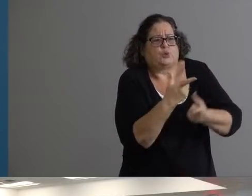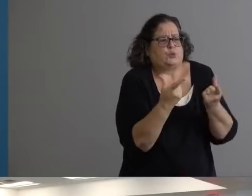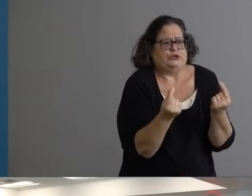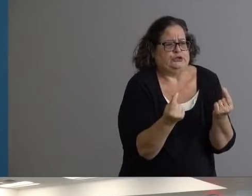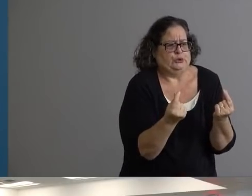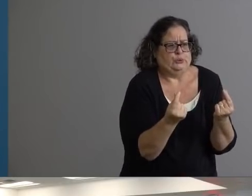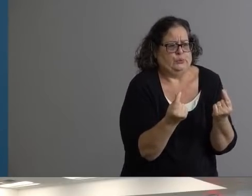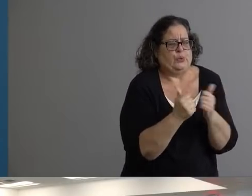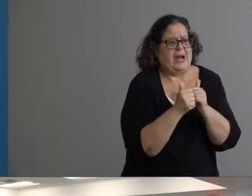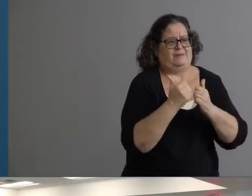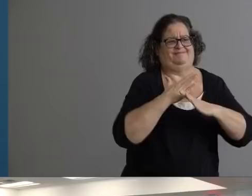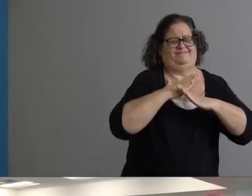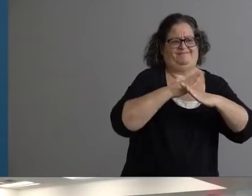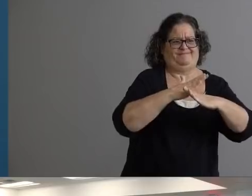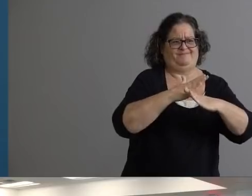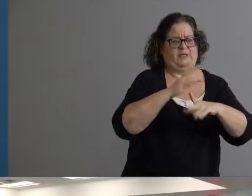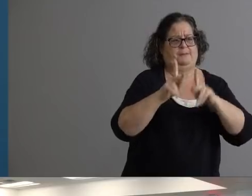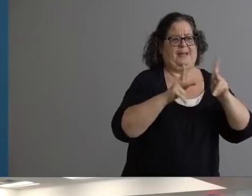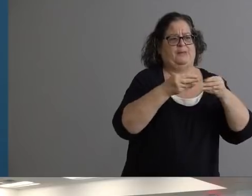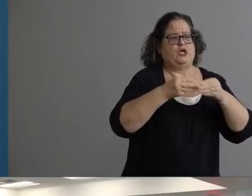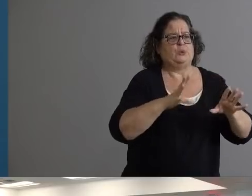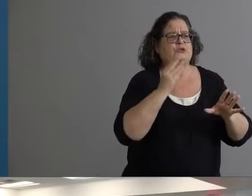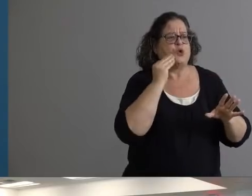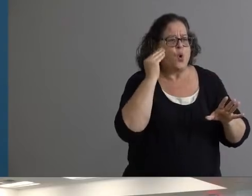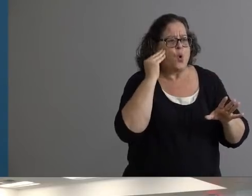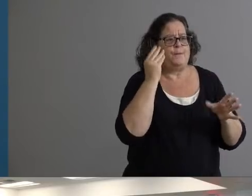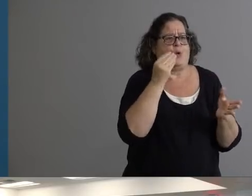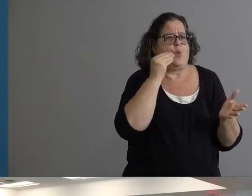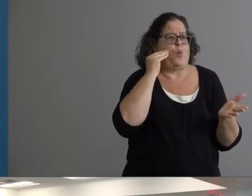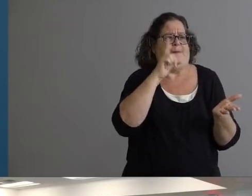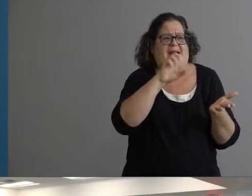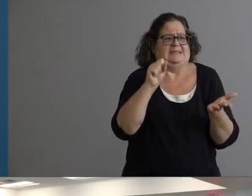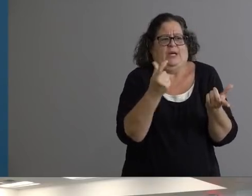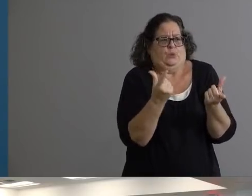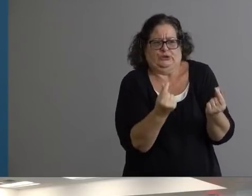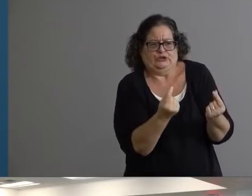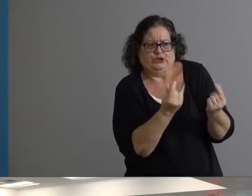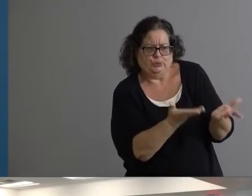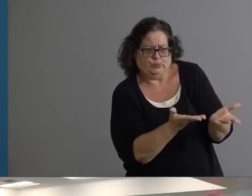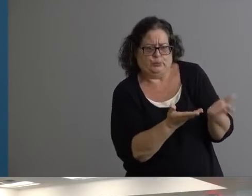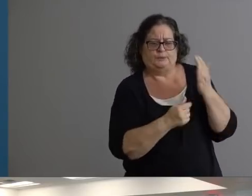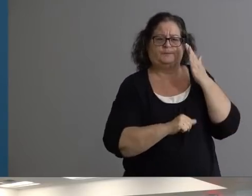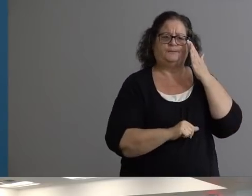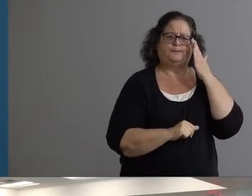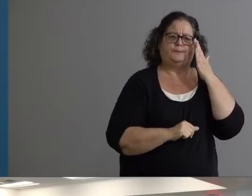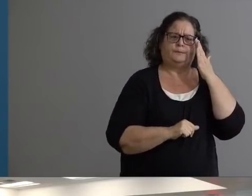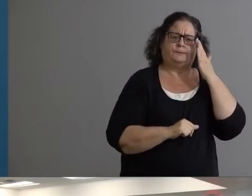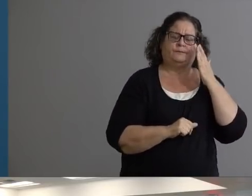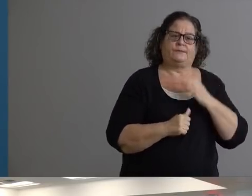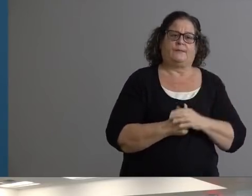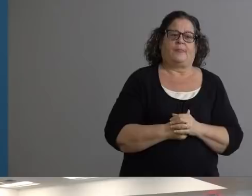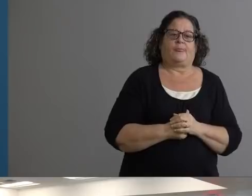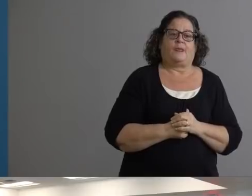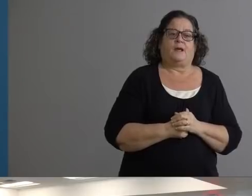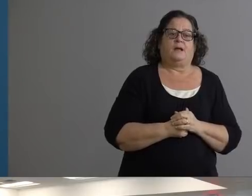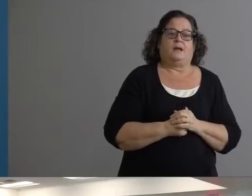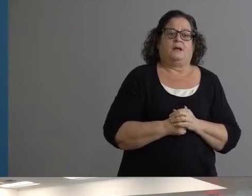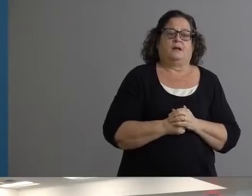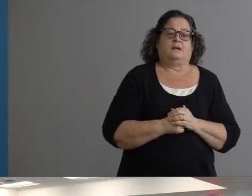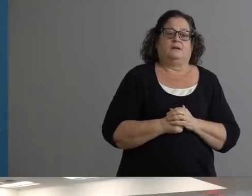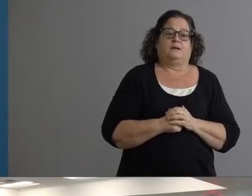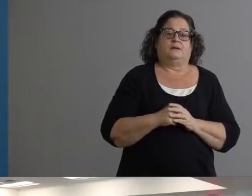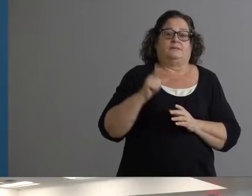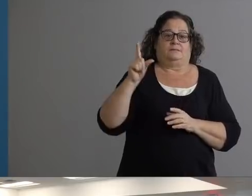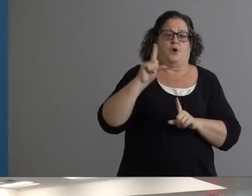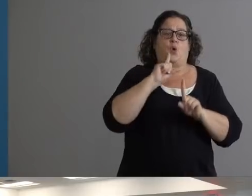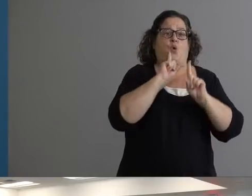that going forward? We've put the order out there. The order is in effect today. We're going to get our arms around what the